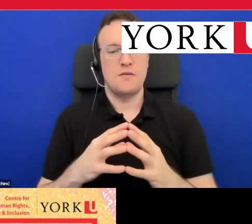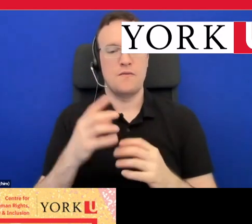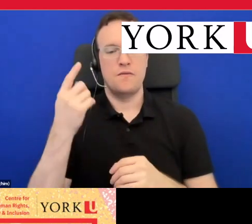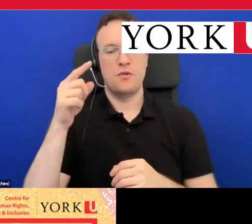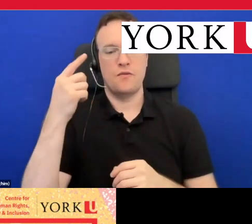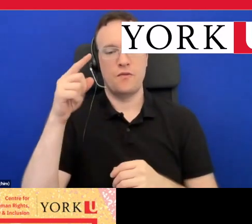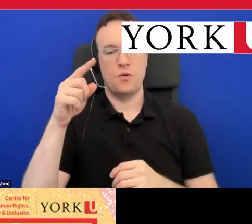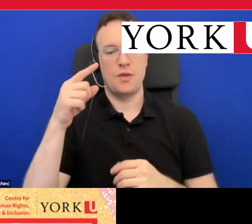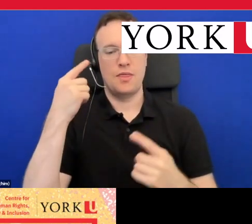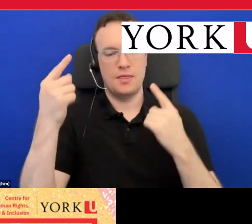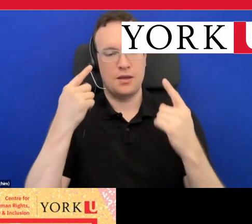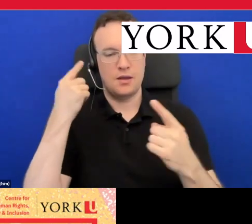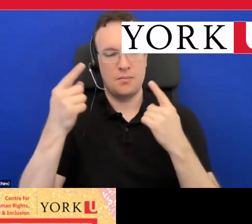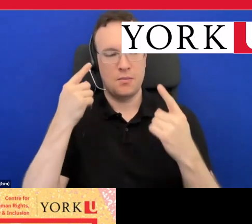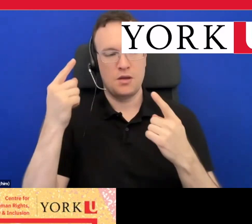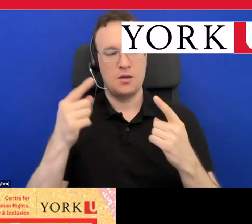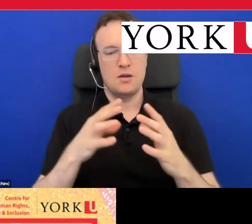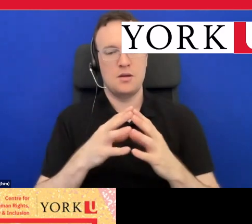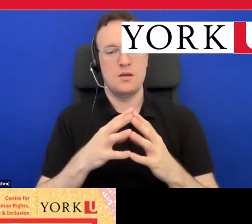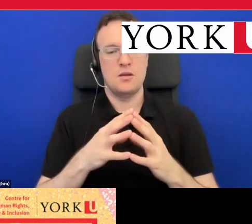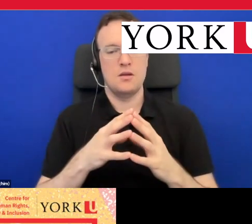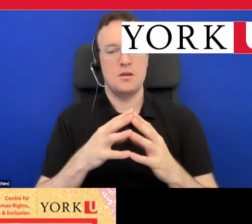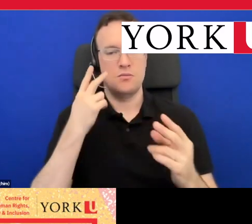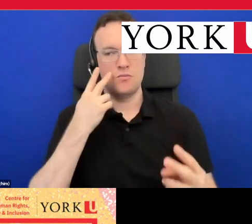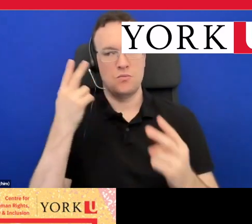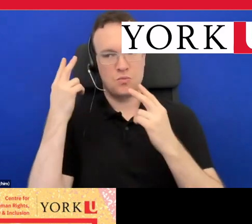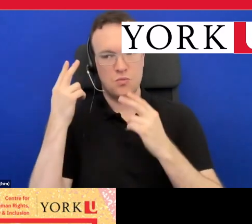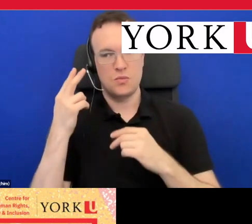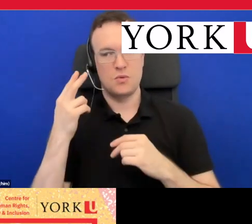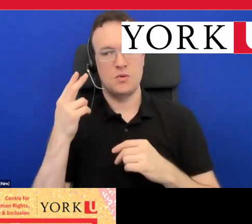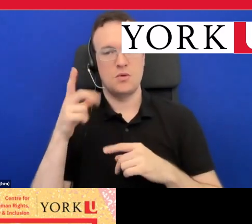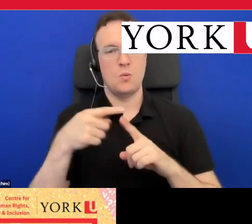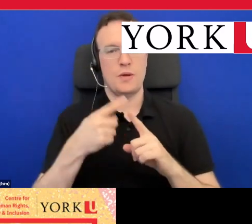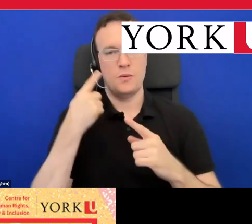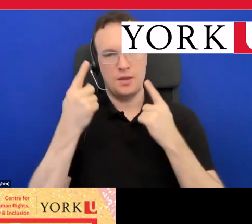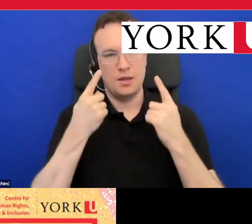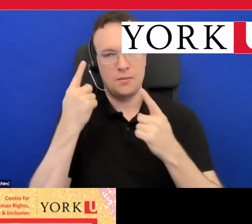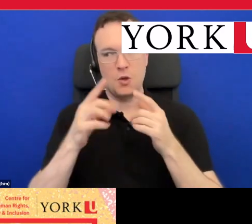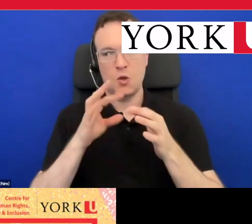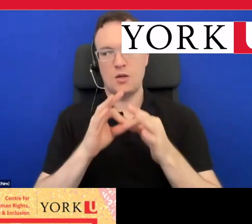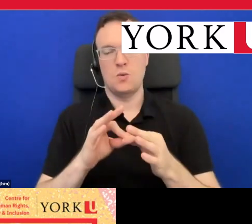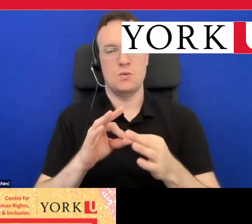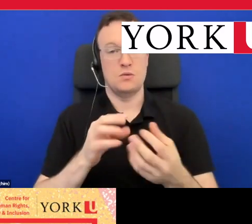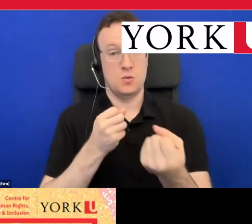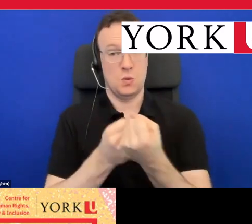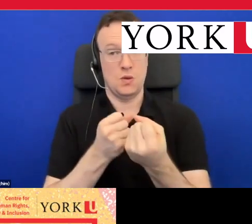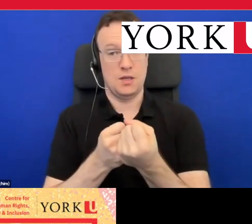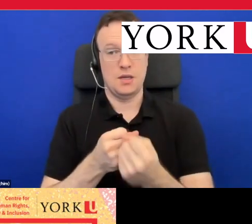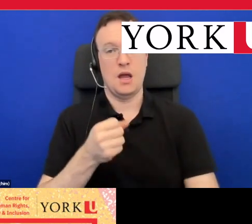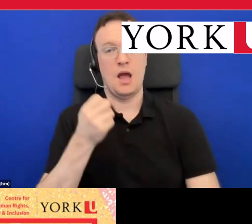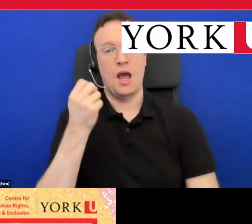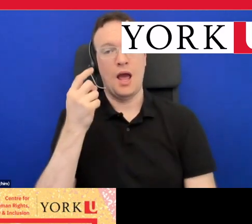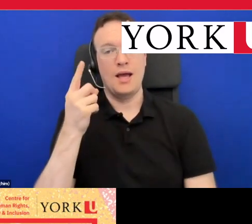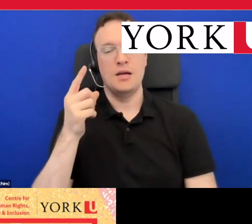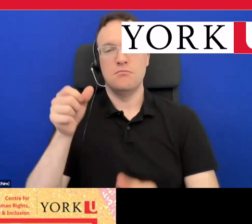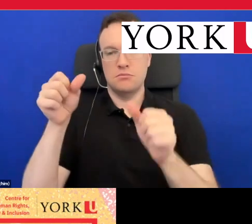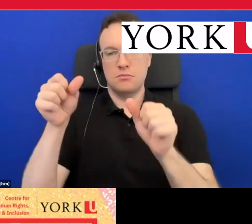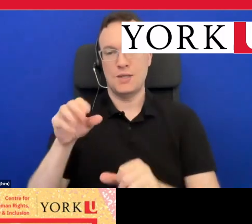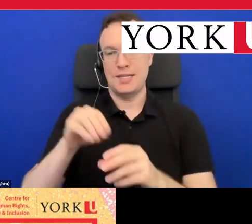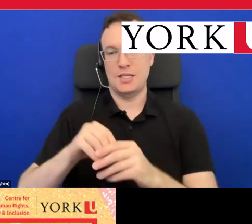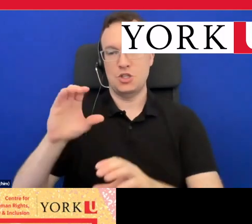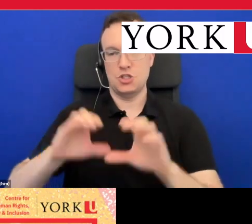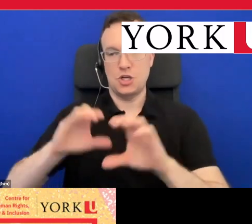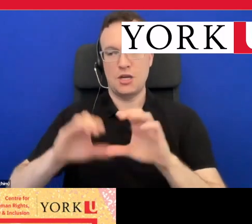to think about, to reflect upon when you're thinking about solidarity. We've posted them in the